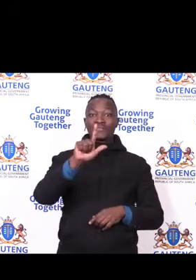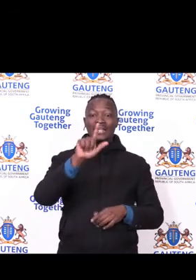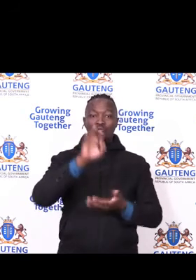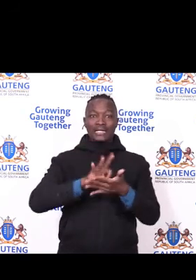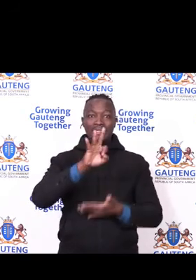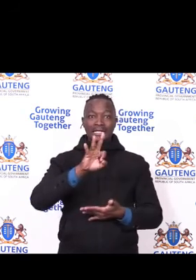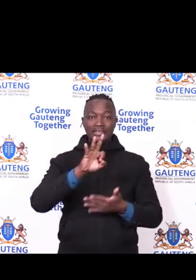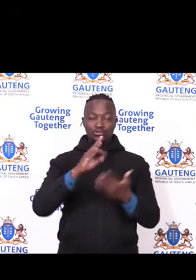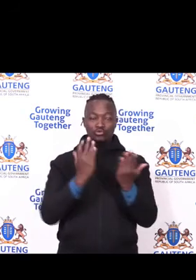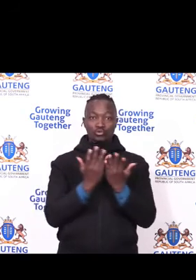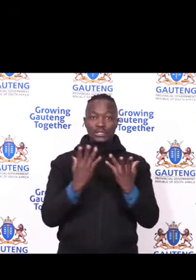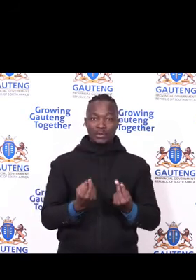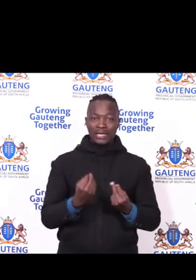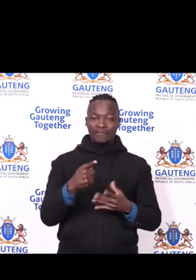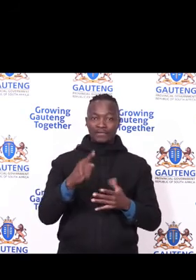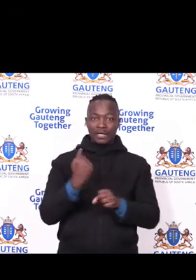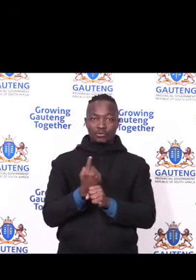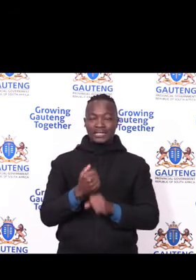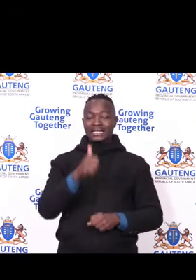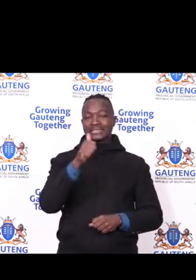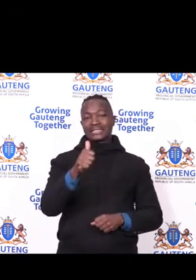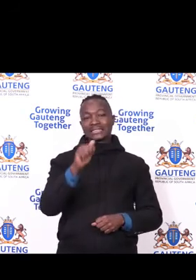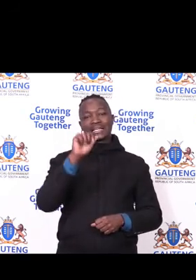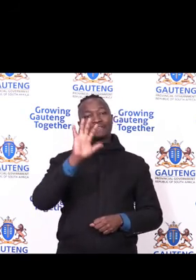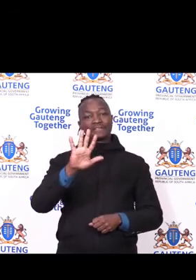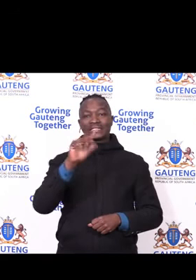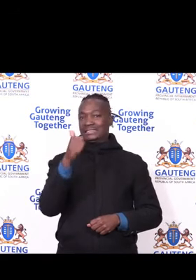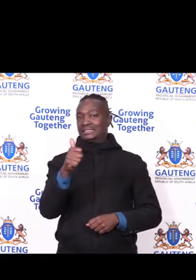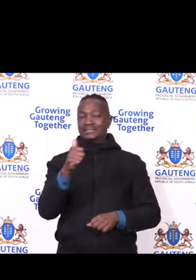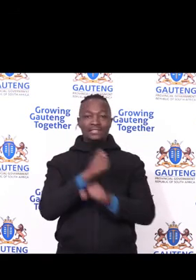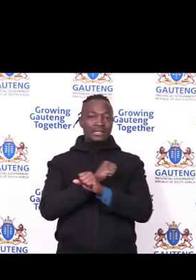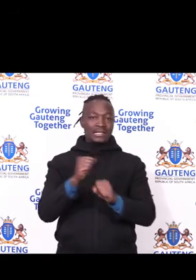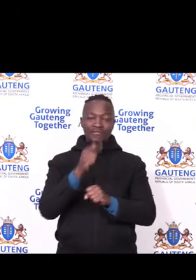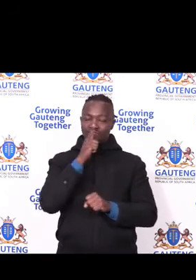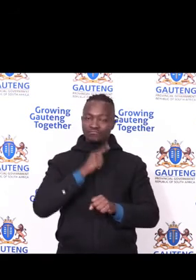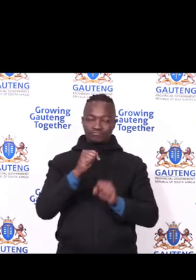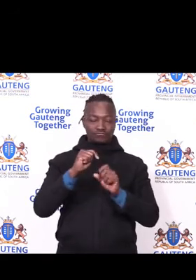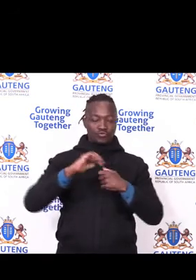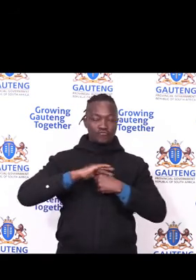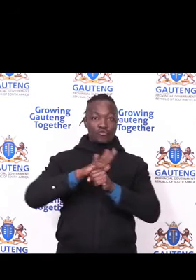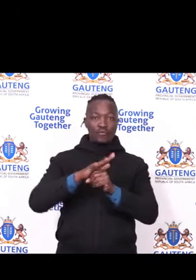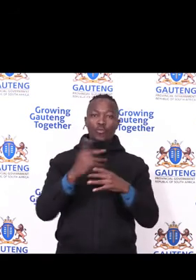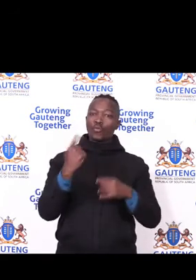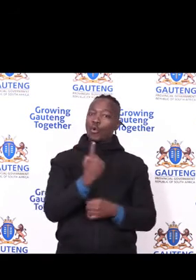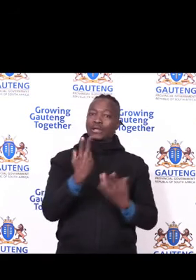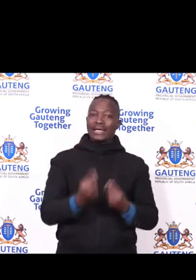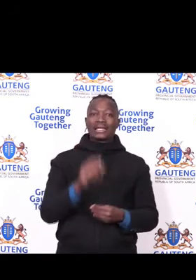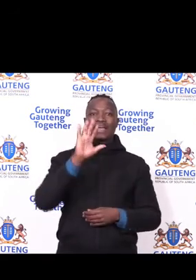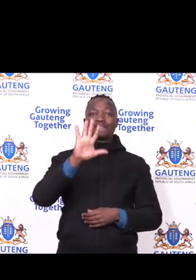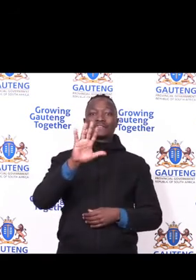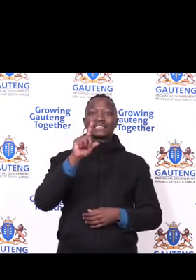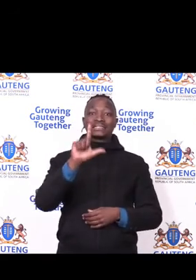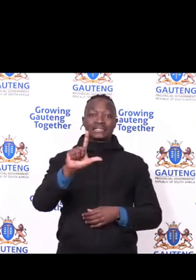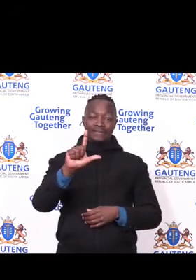in Gauteng, 656 didn't have any incident of COVID. We only had 57 schools